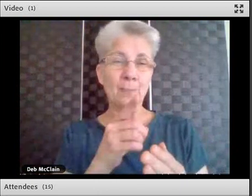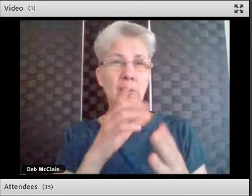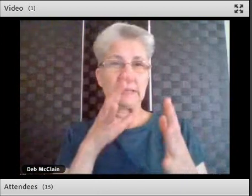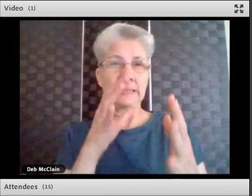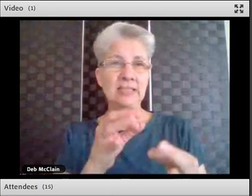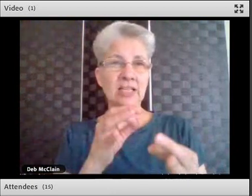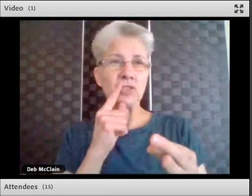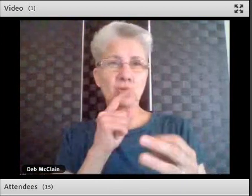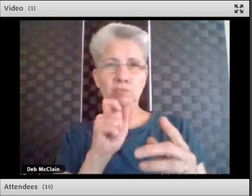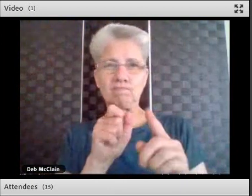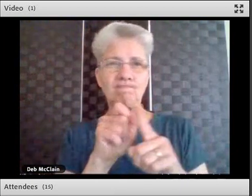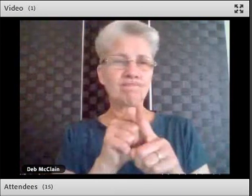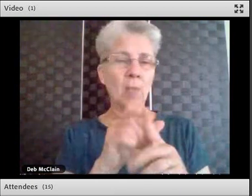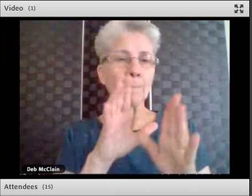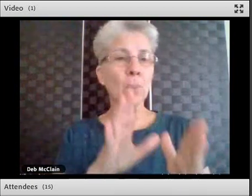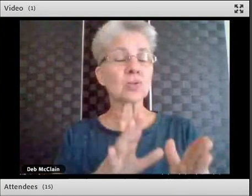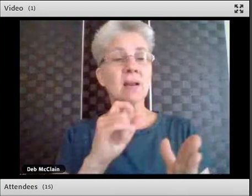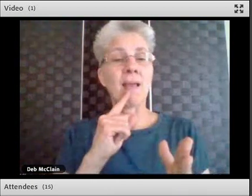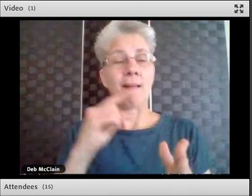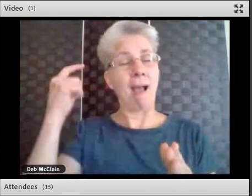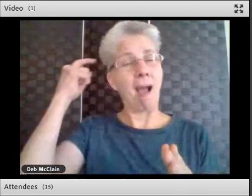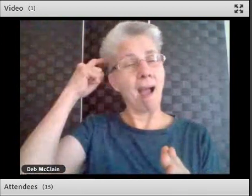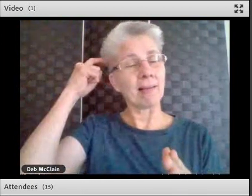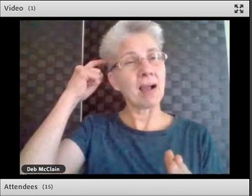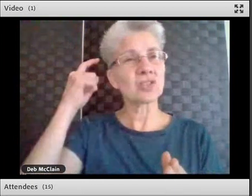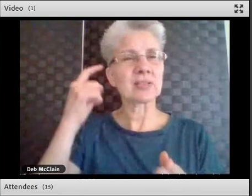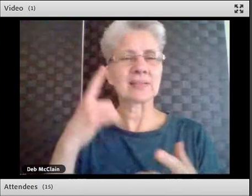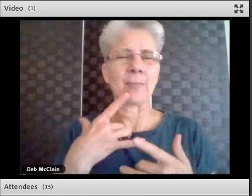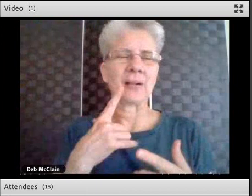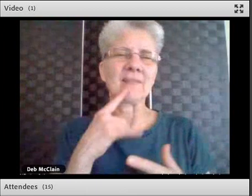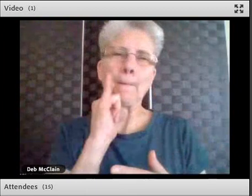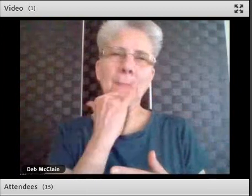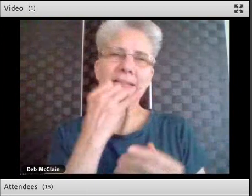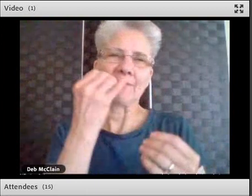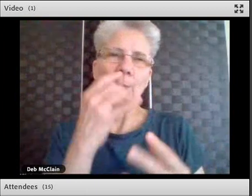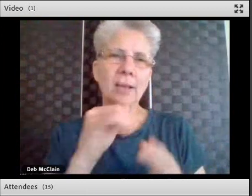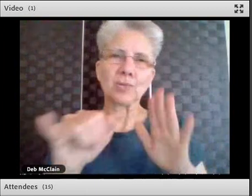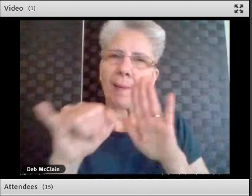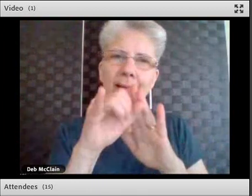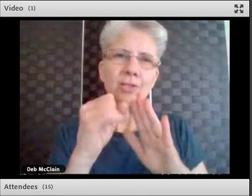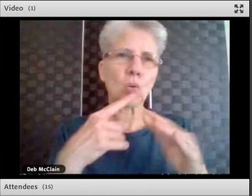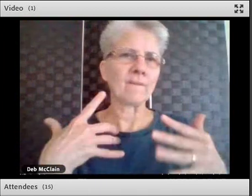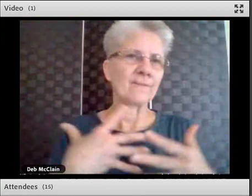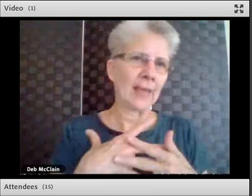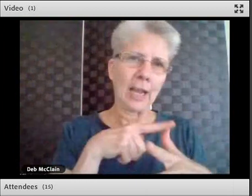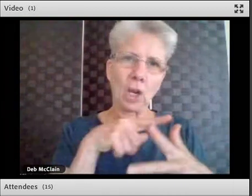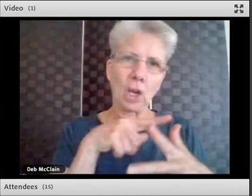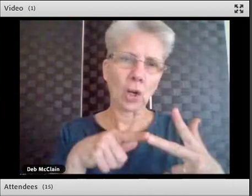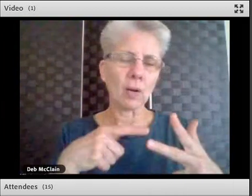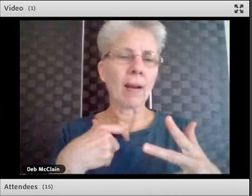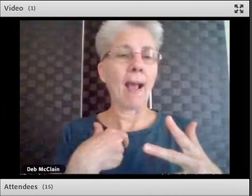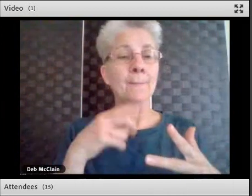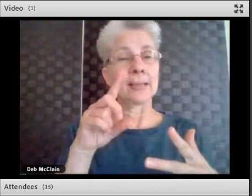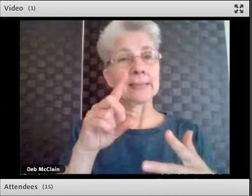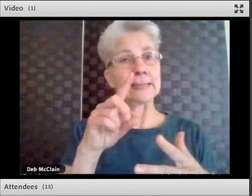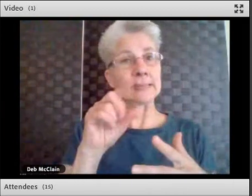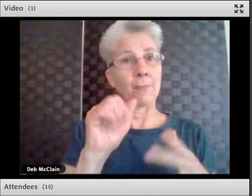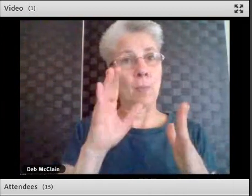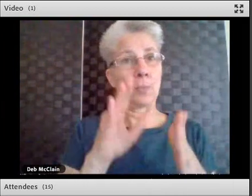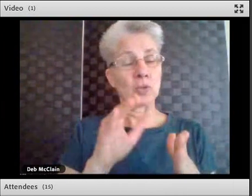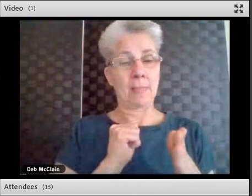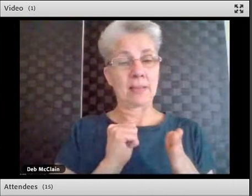and unconscious bias stems typically from misinformation, ignorance, or fear. And I, as a disabled person